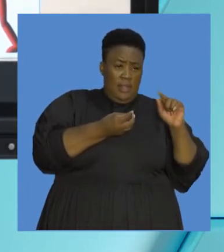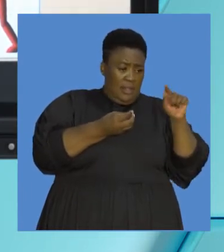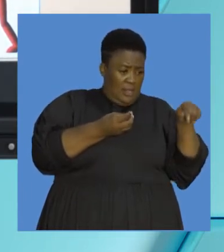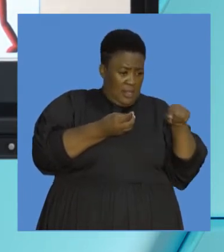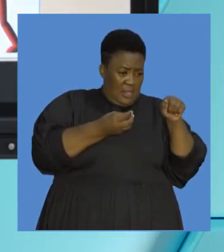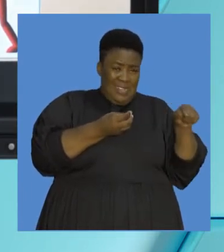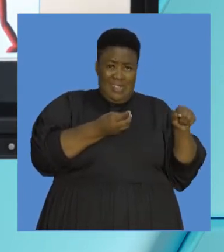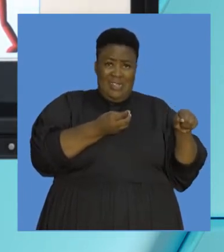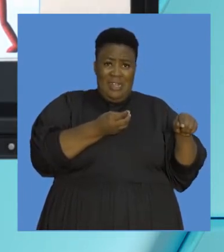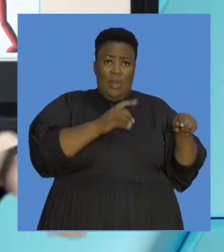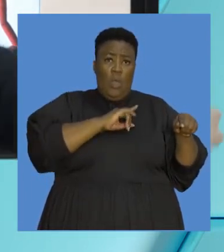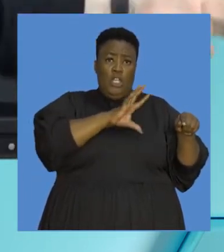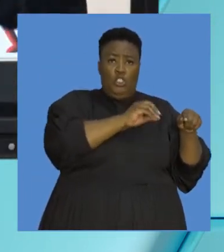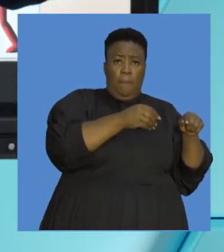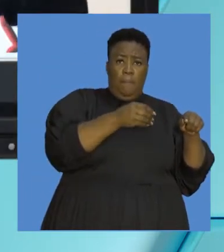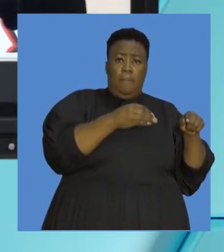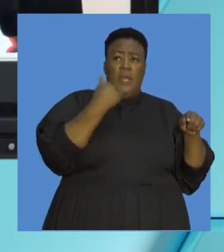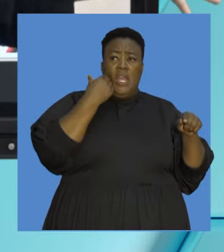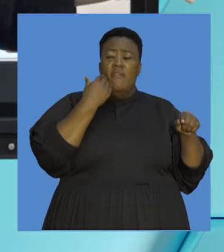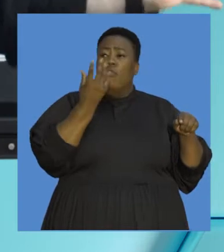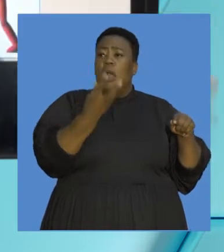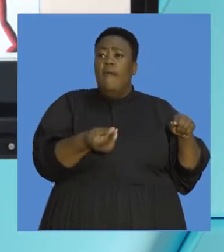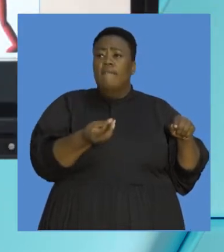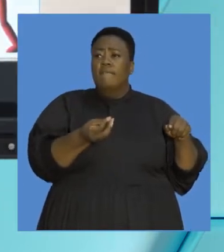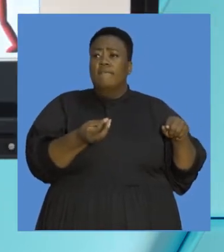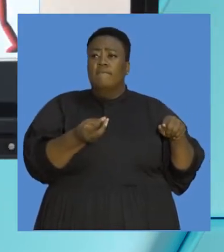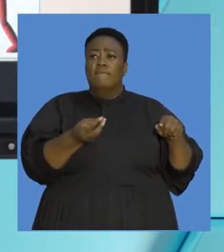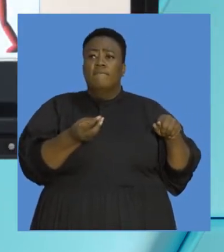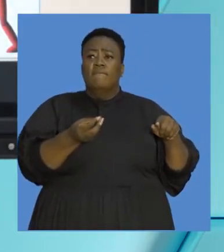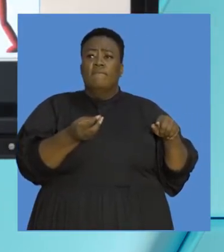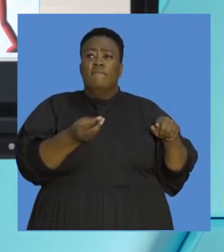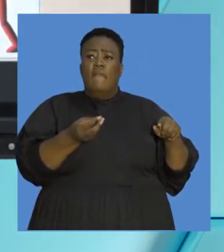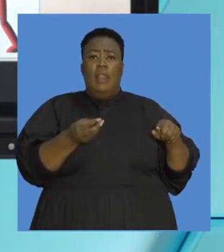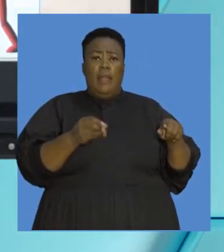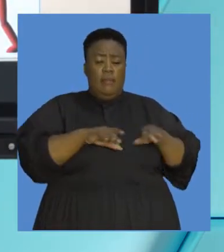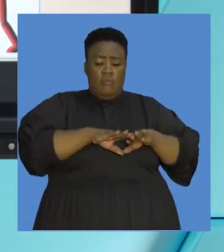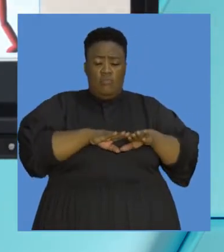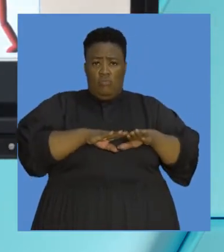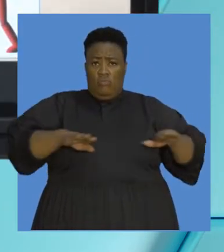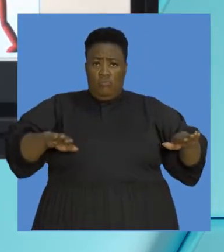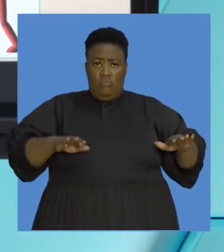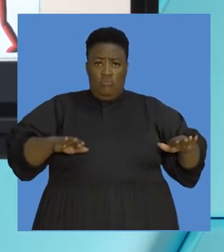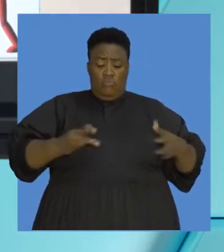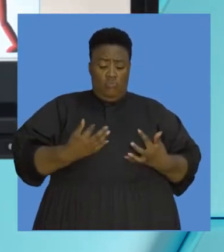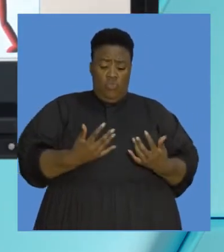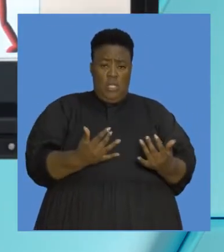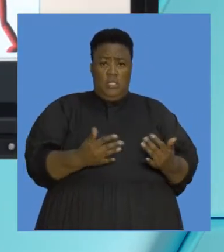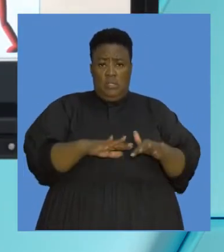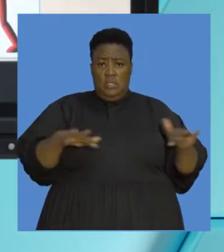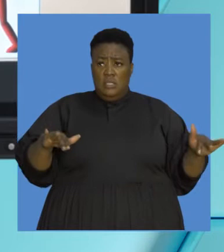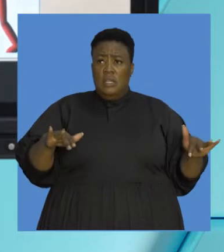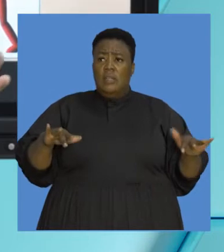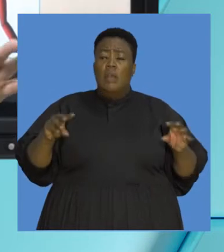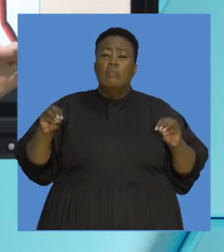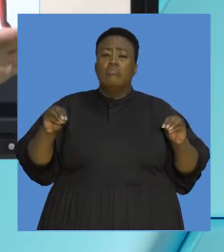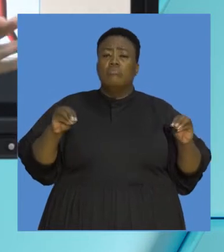we could have an unlimited length of grass that they're on, shall we say, they would just